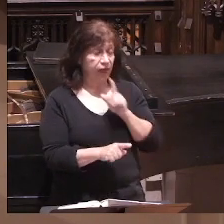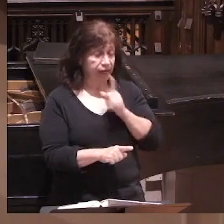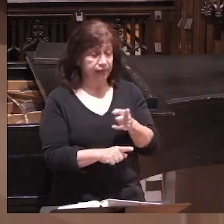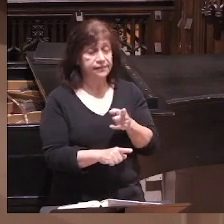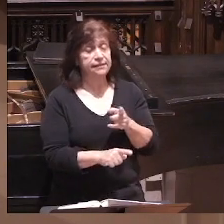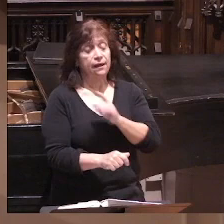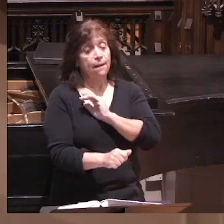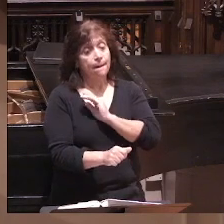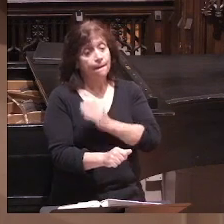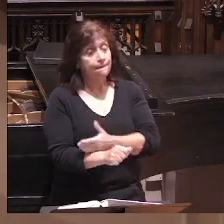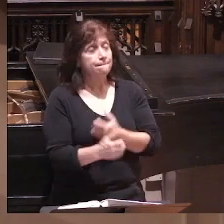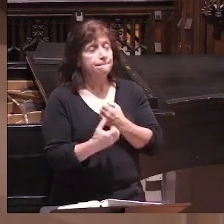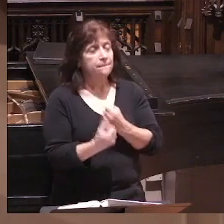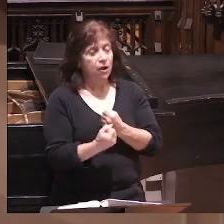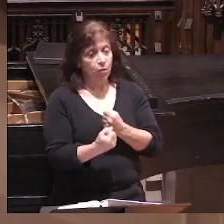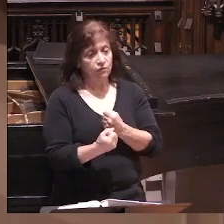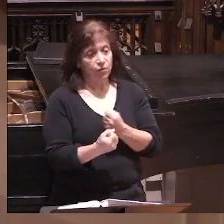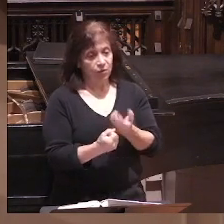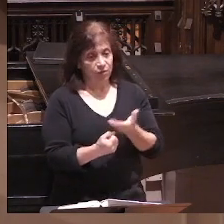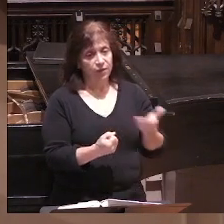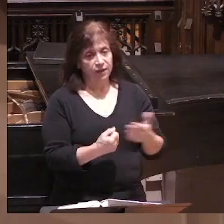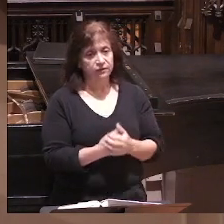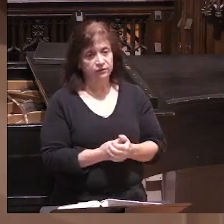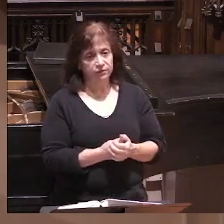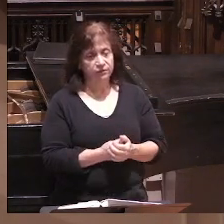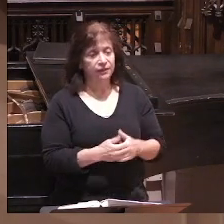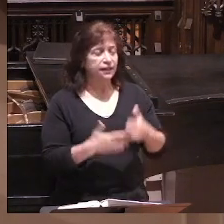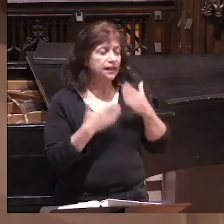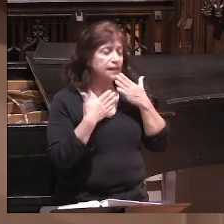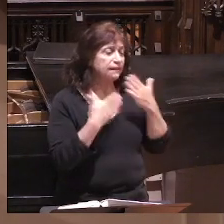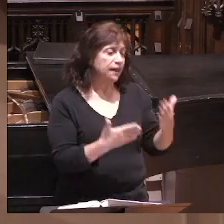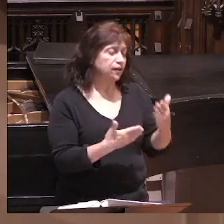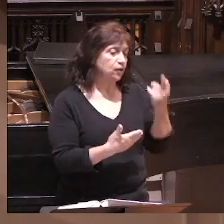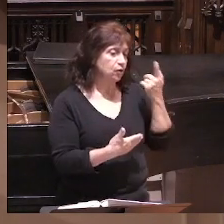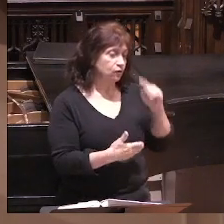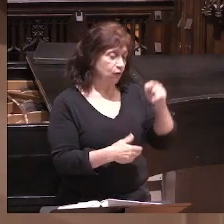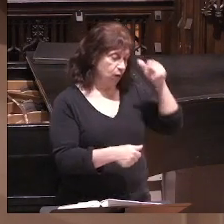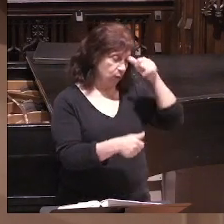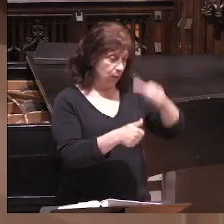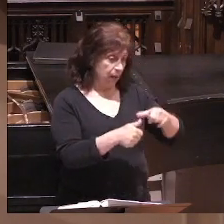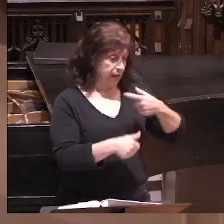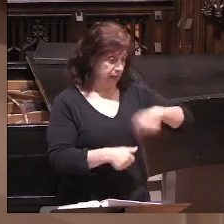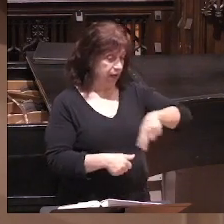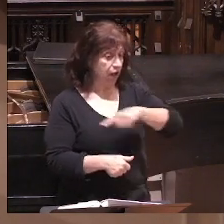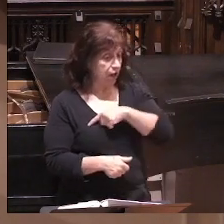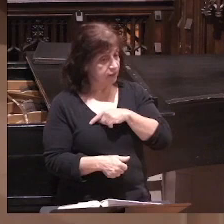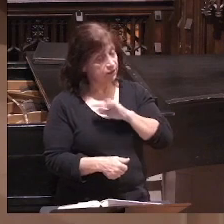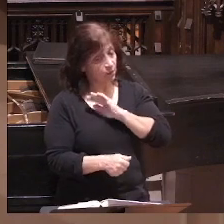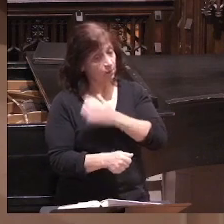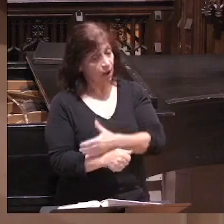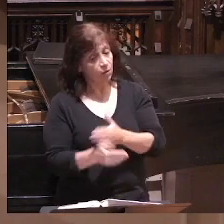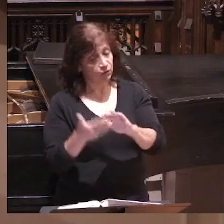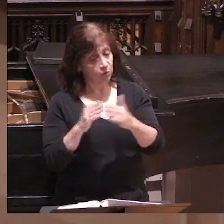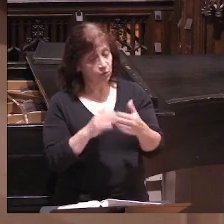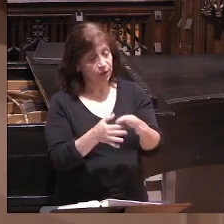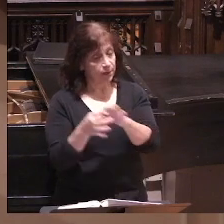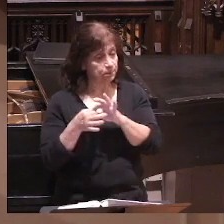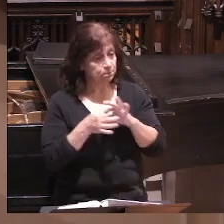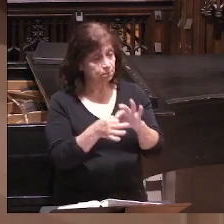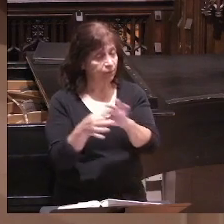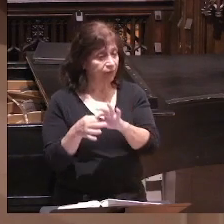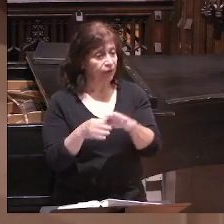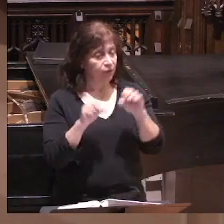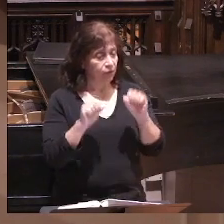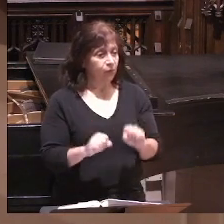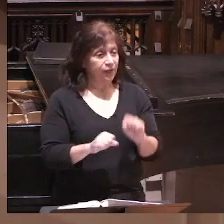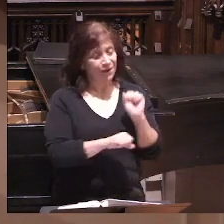powerful, powerful thing. Thank you for reminding us of the power of community to